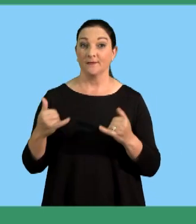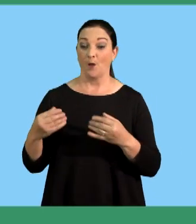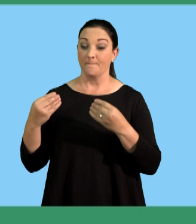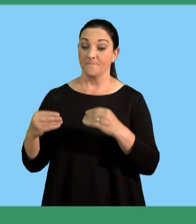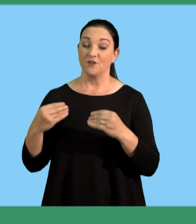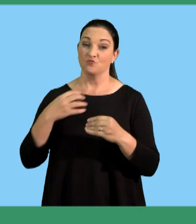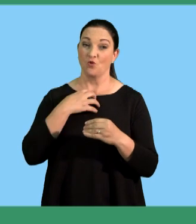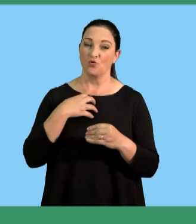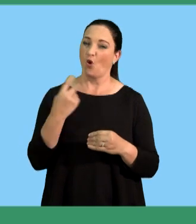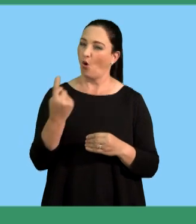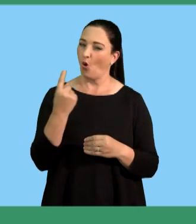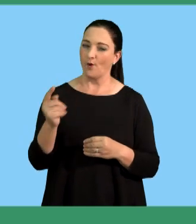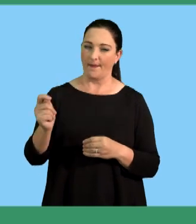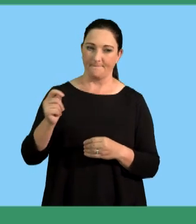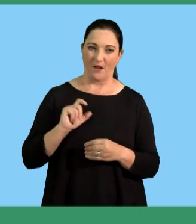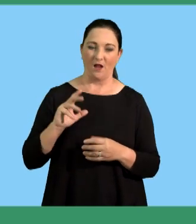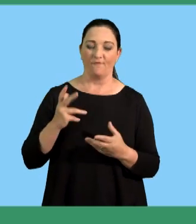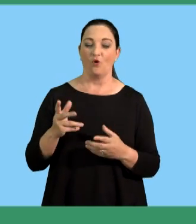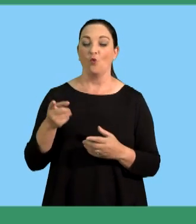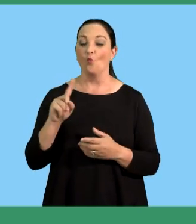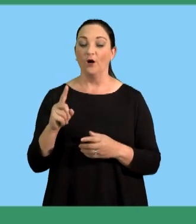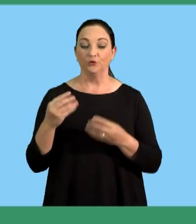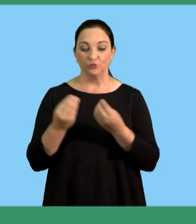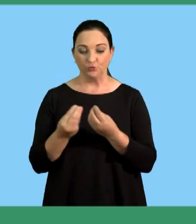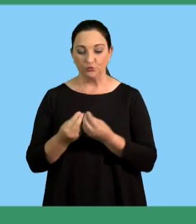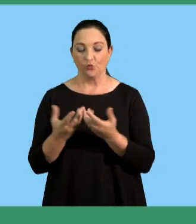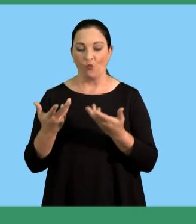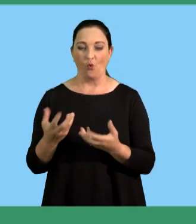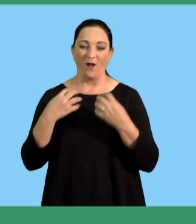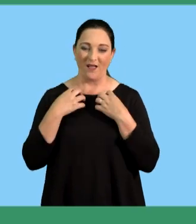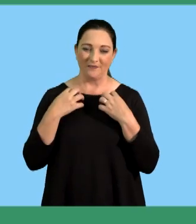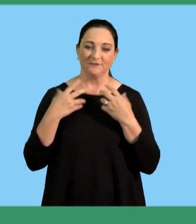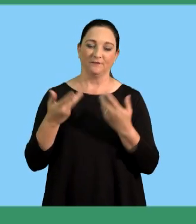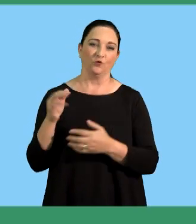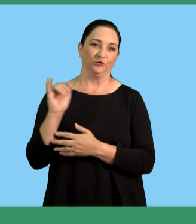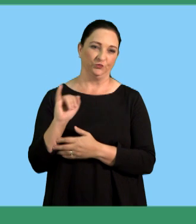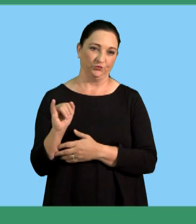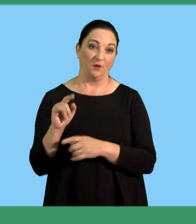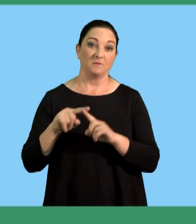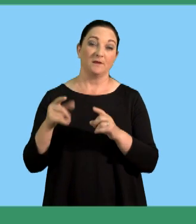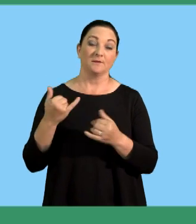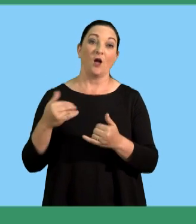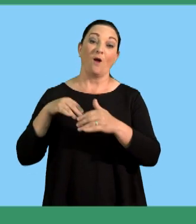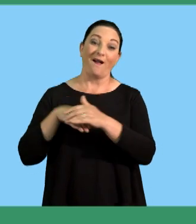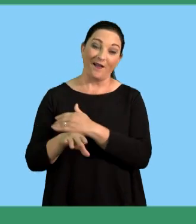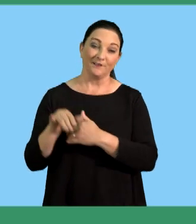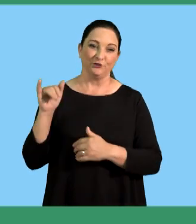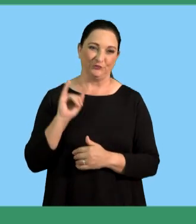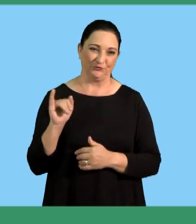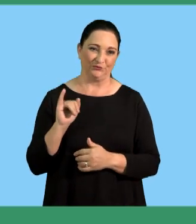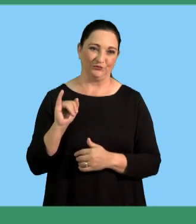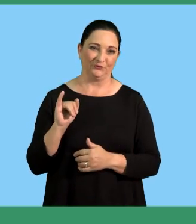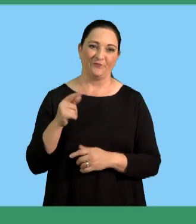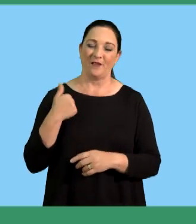only be paid out for the amount that the goods or assets are insured for. Because we are talking about under